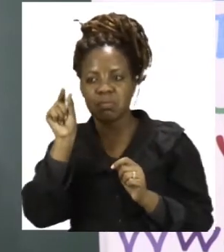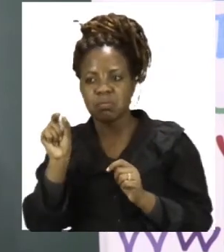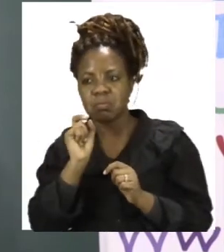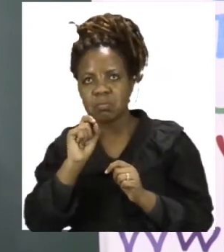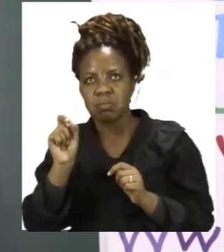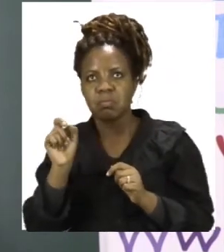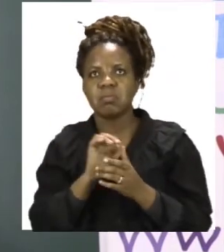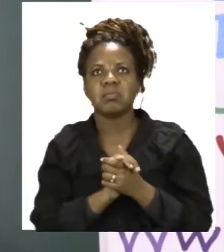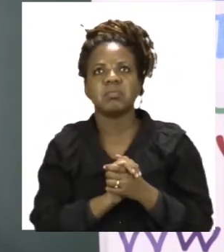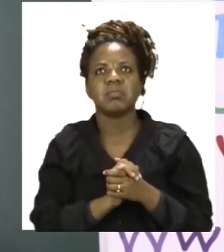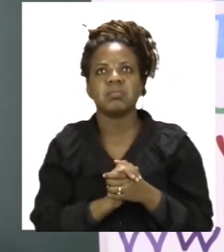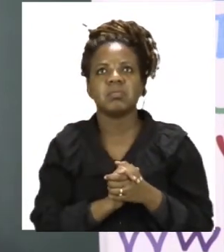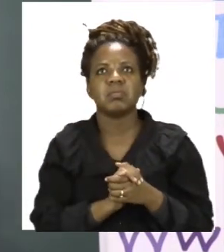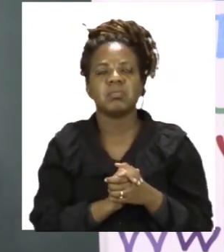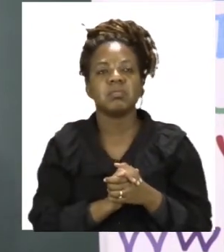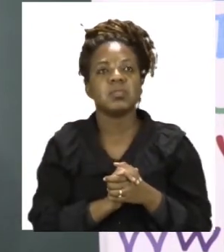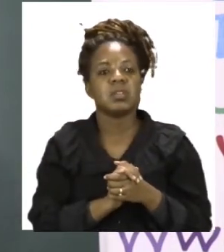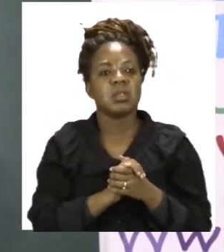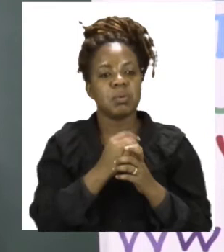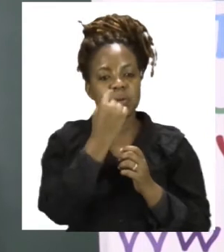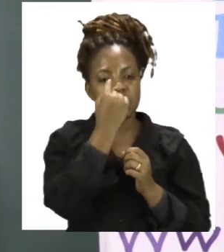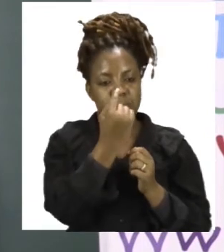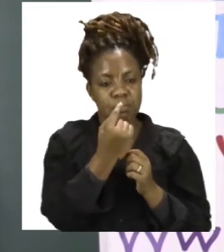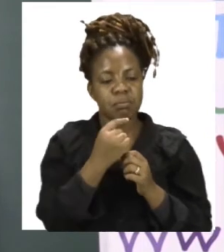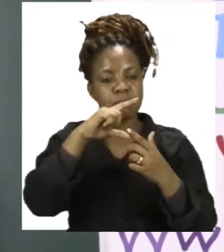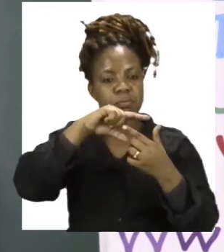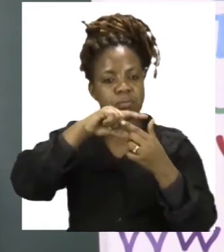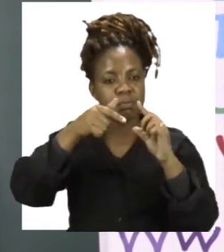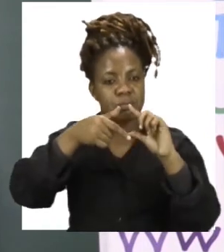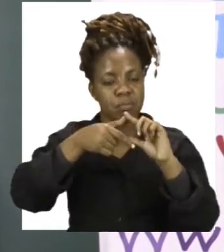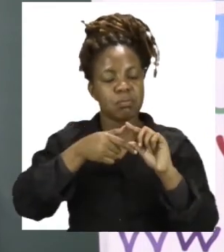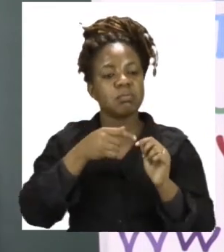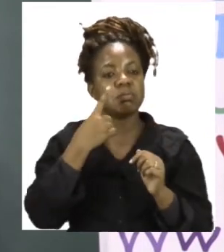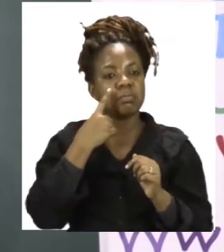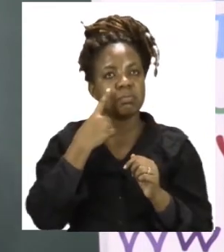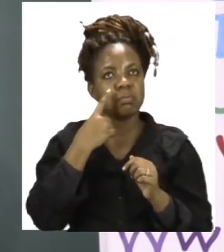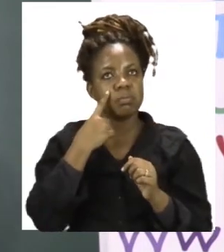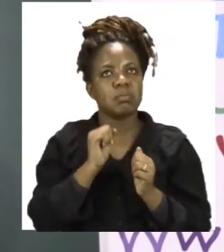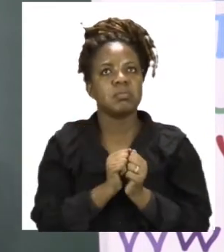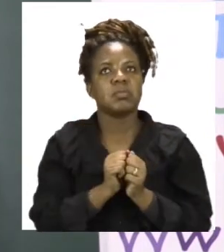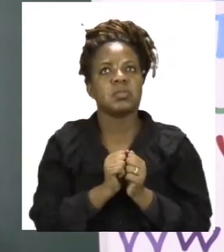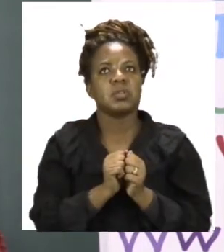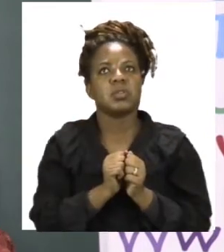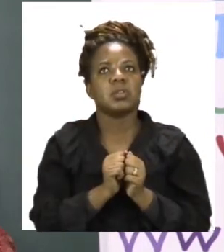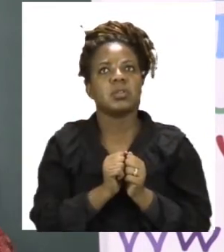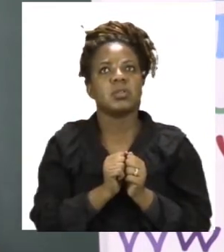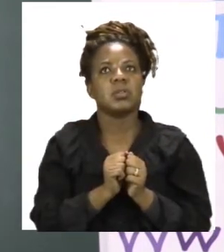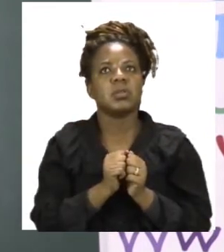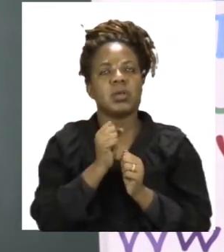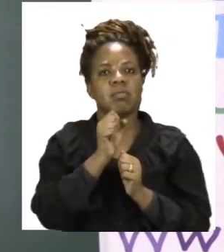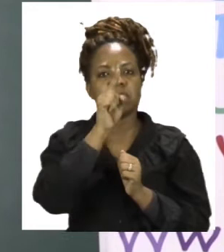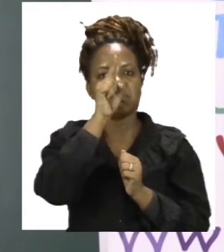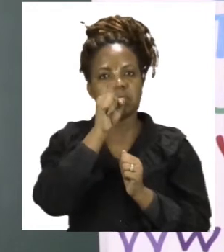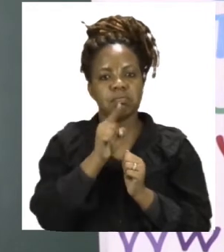check carefully with each shape for the vertical line and for the right angle.